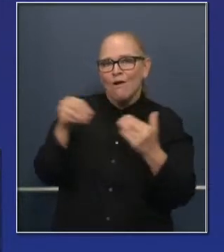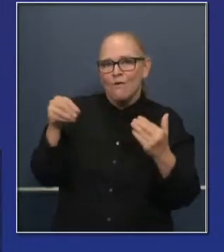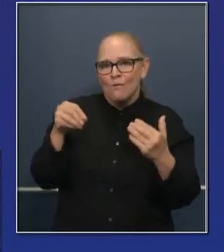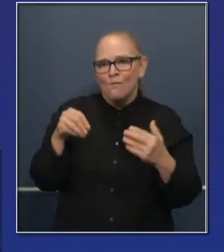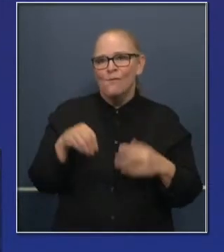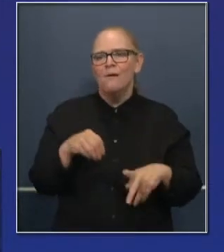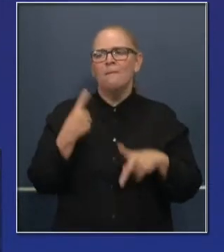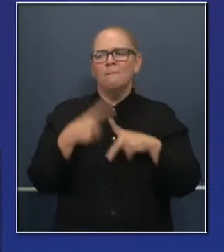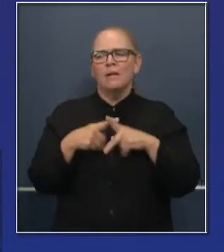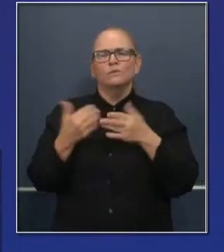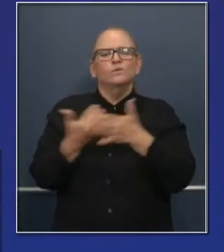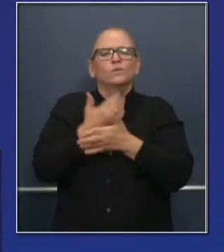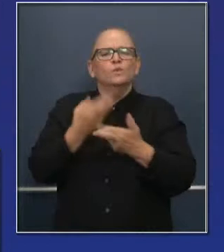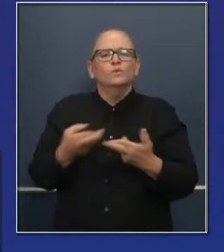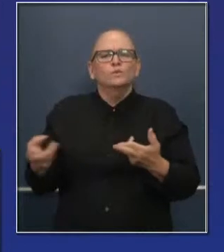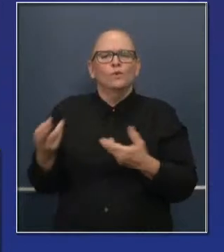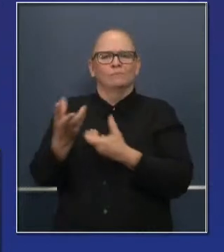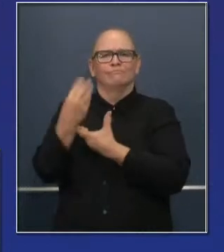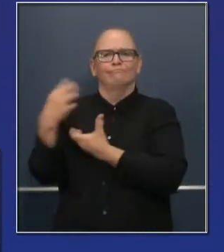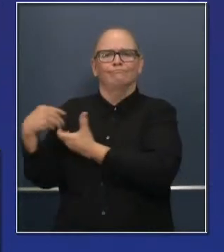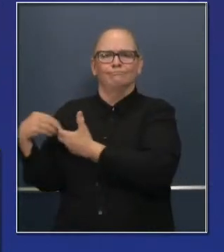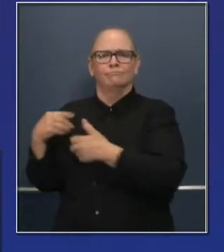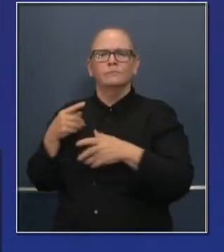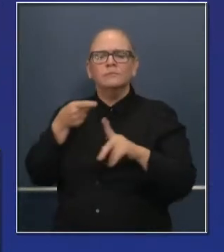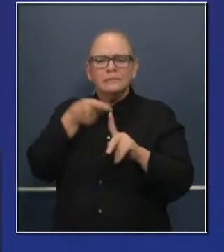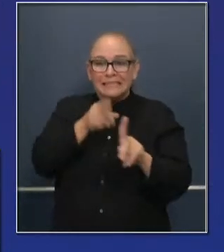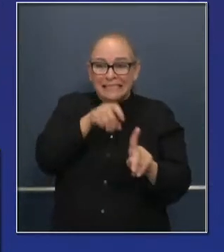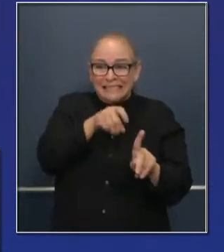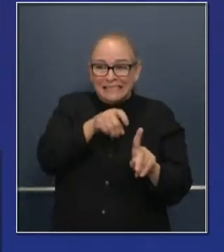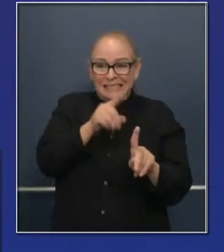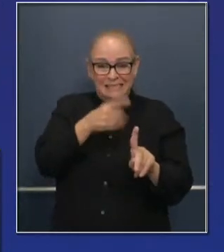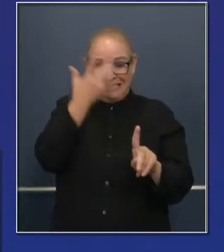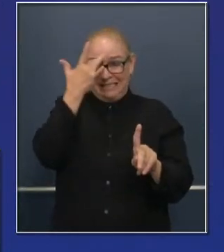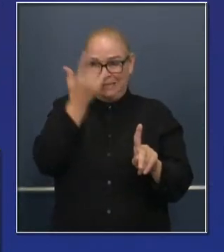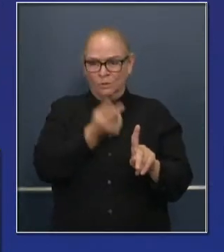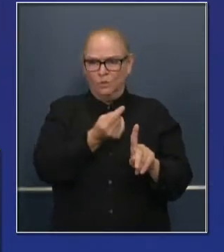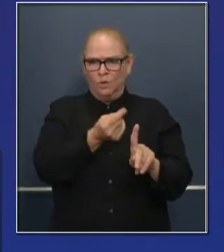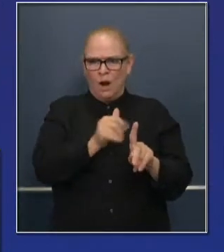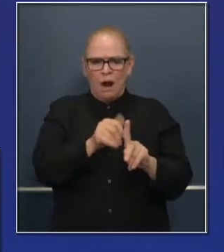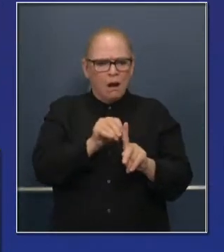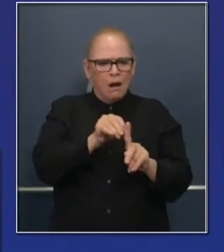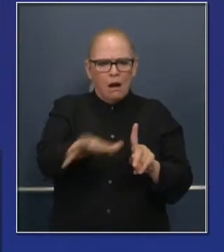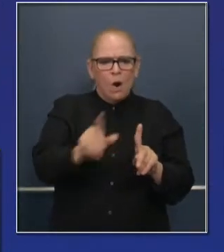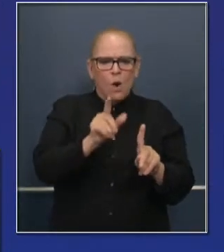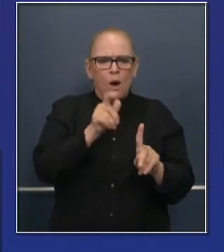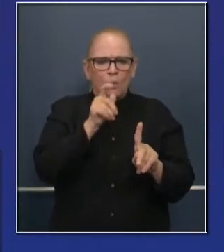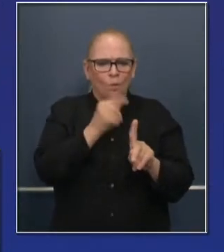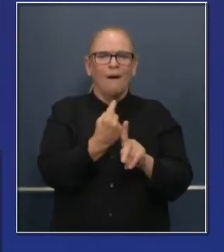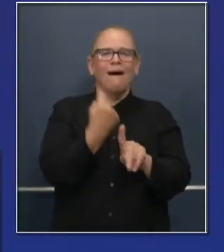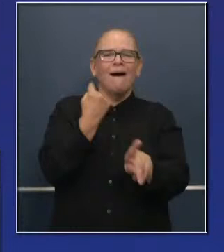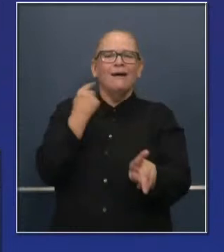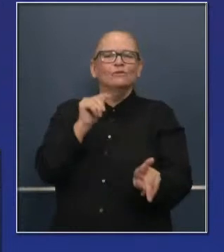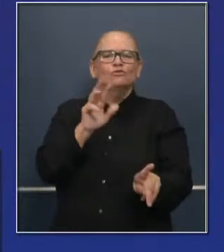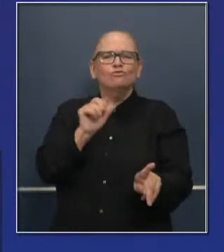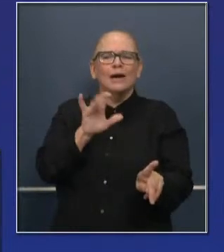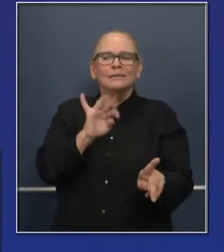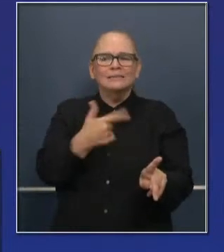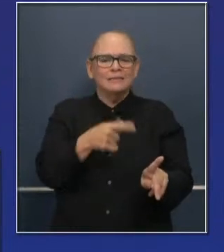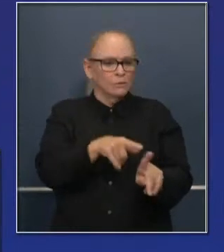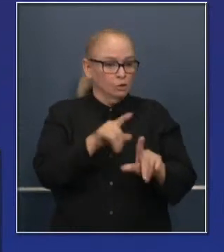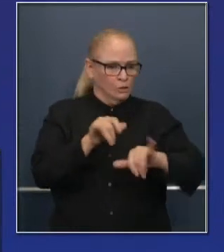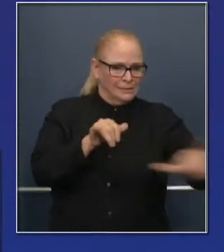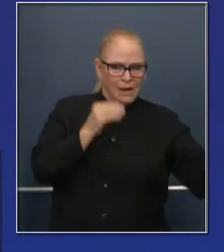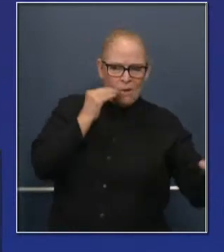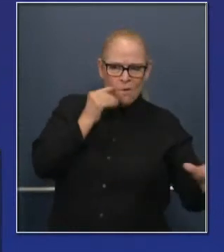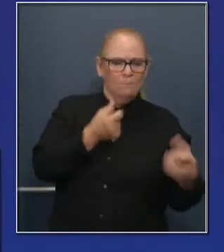contact tracing, and for our isolation and quarantine efforts. In addition to that, we have been able to, and I want to